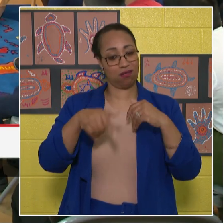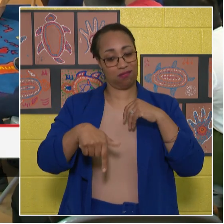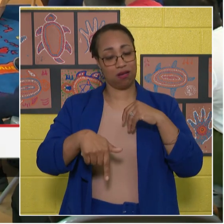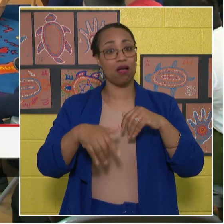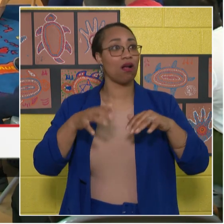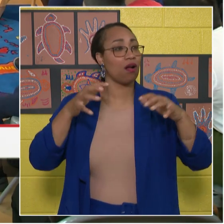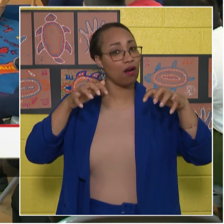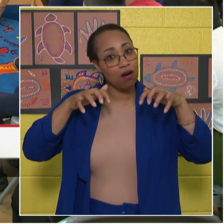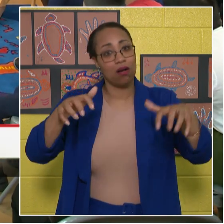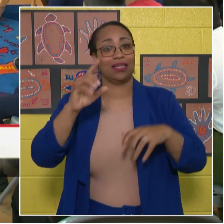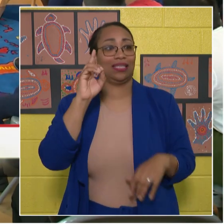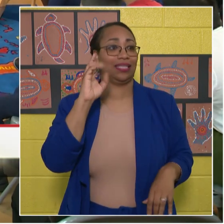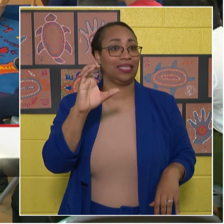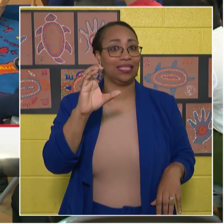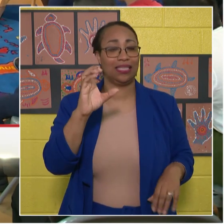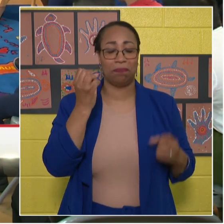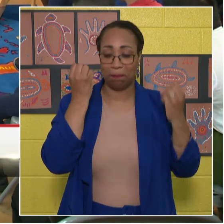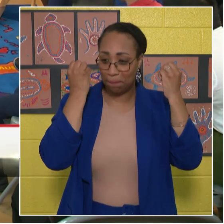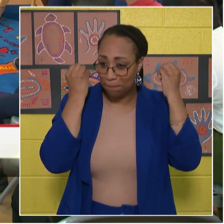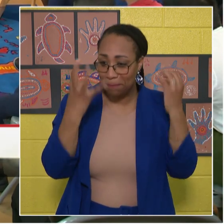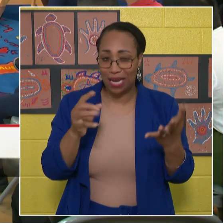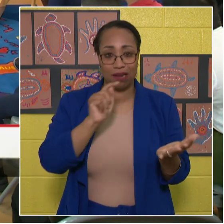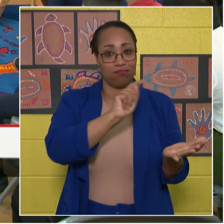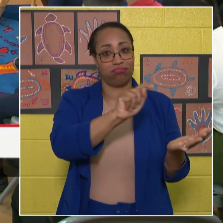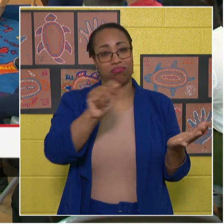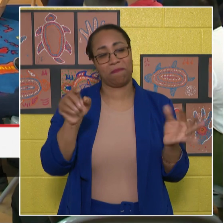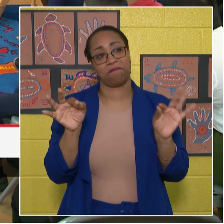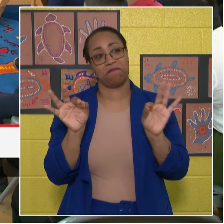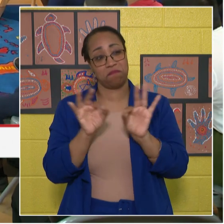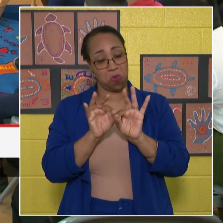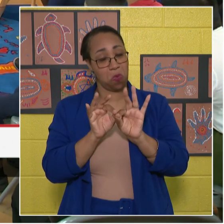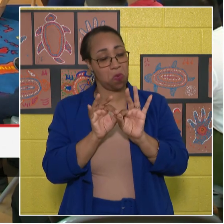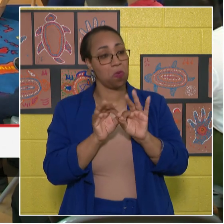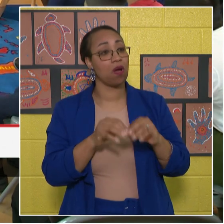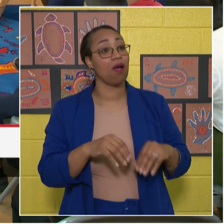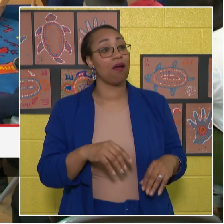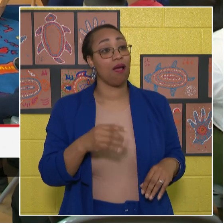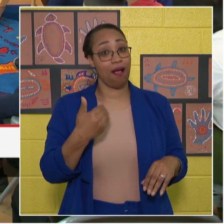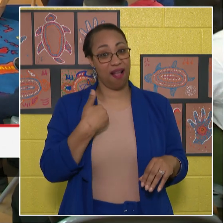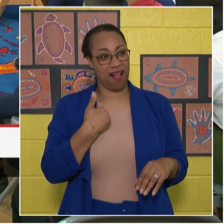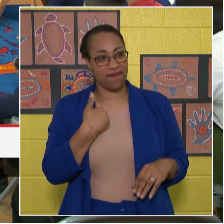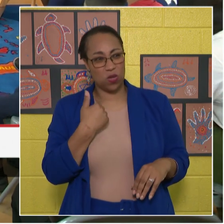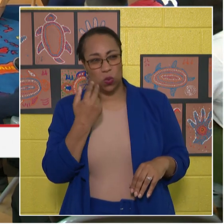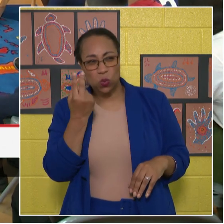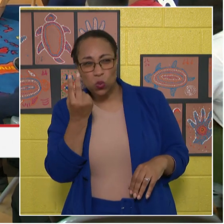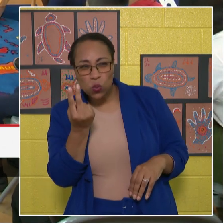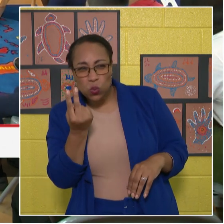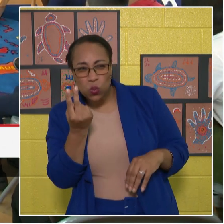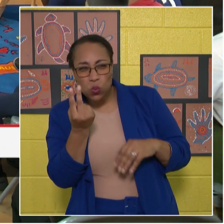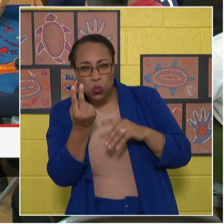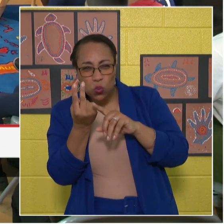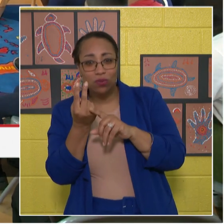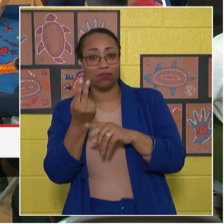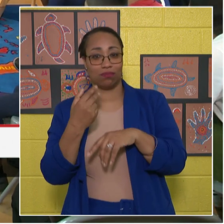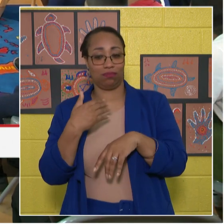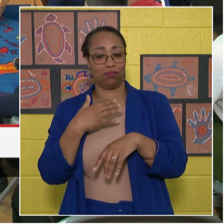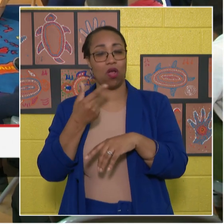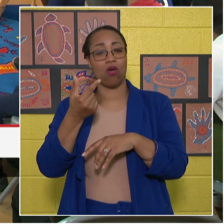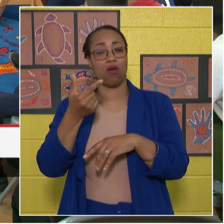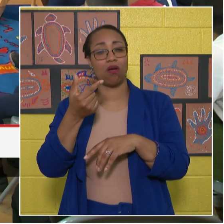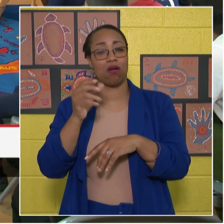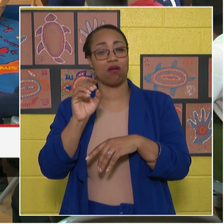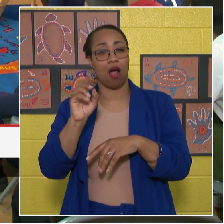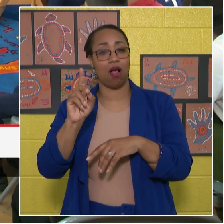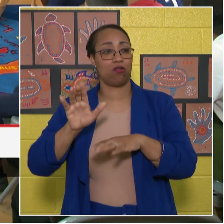my godchildren just, they're going to college in the fall. So I've been in this process with them. And